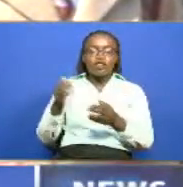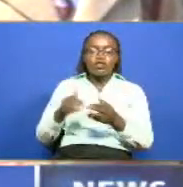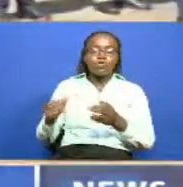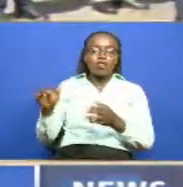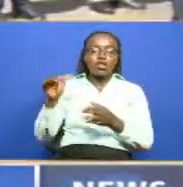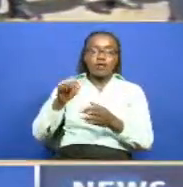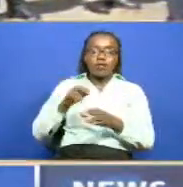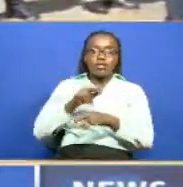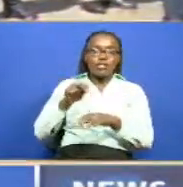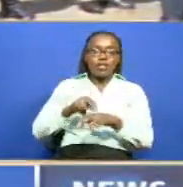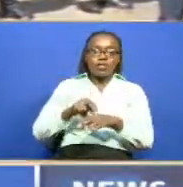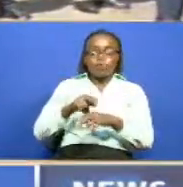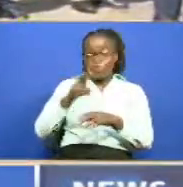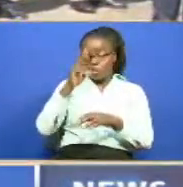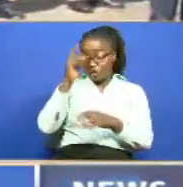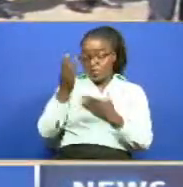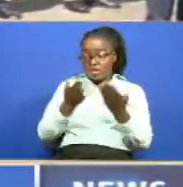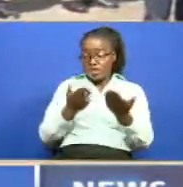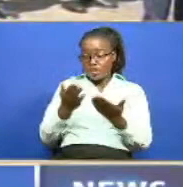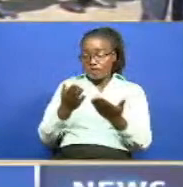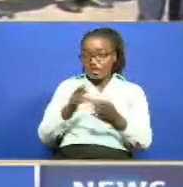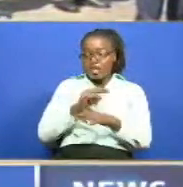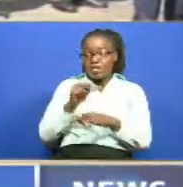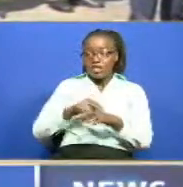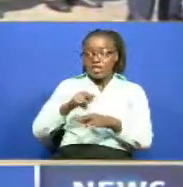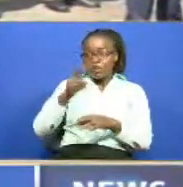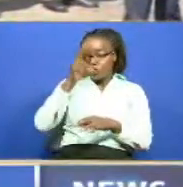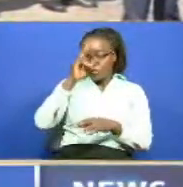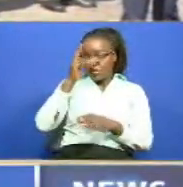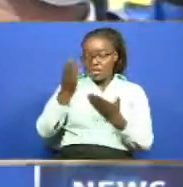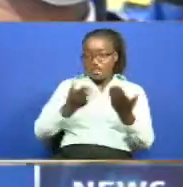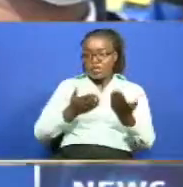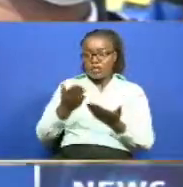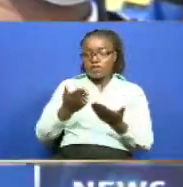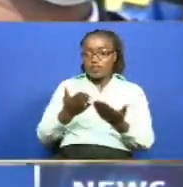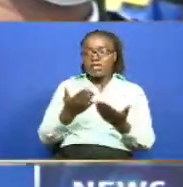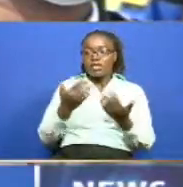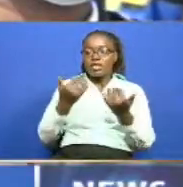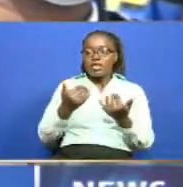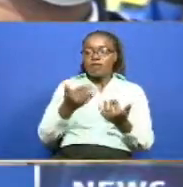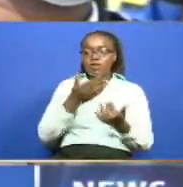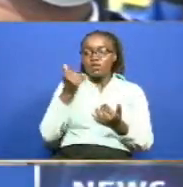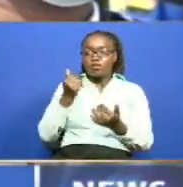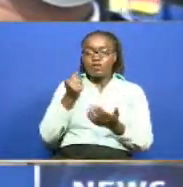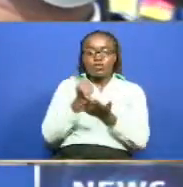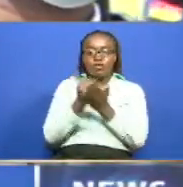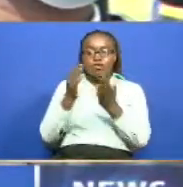Police Service. Kooli said that the National Police Service was now going for the best officers to head